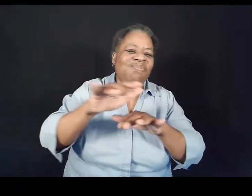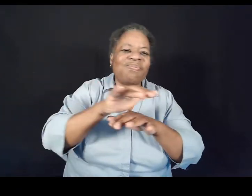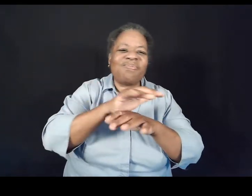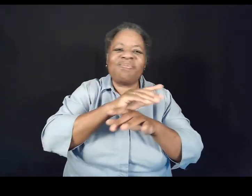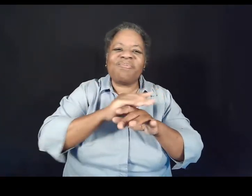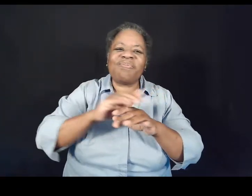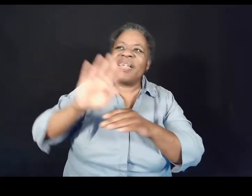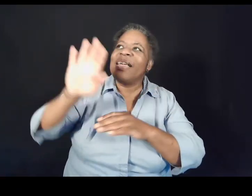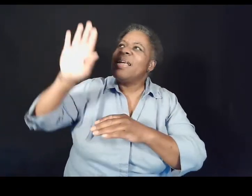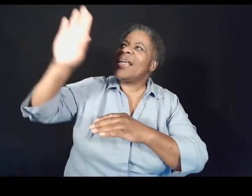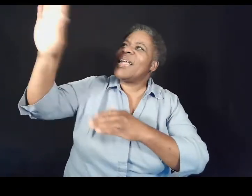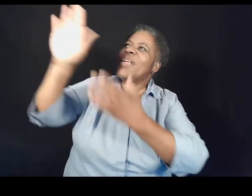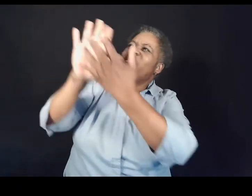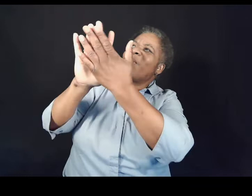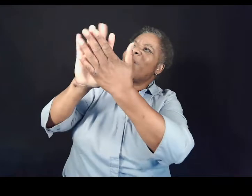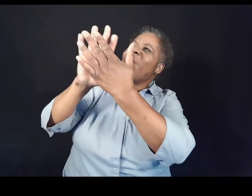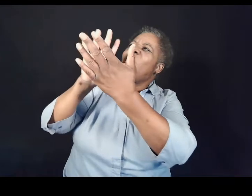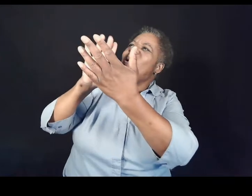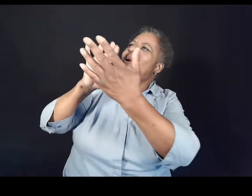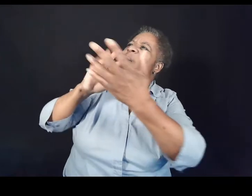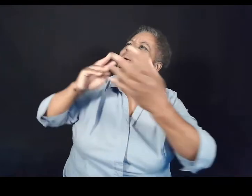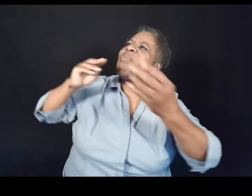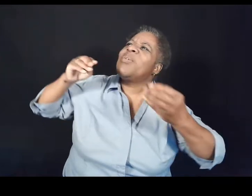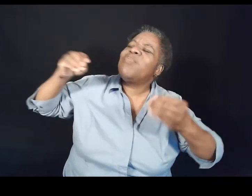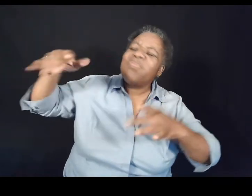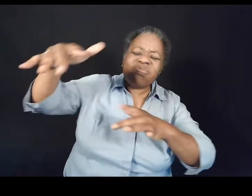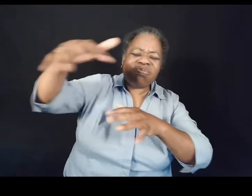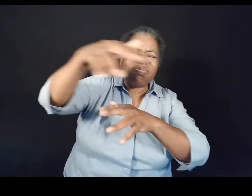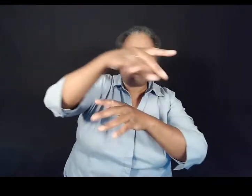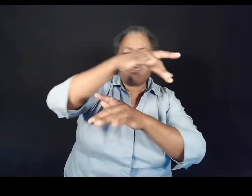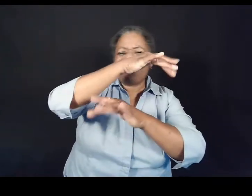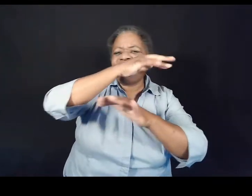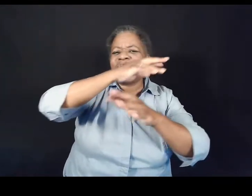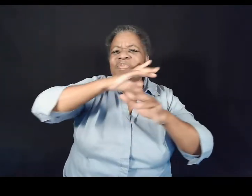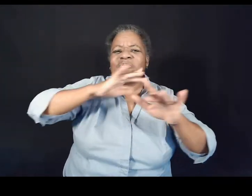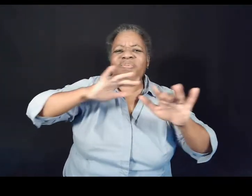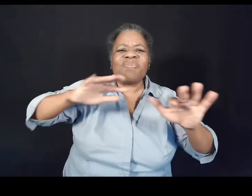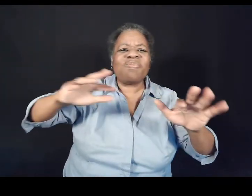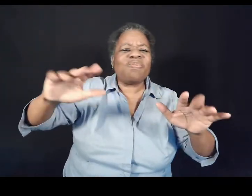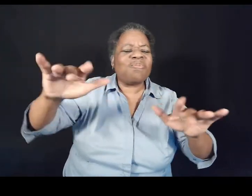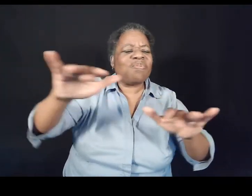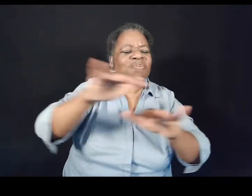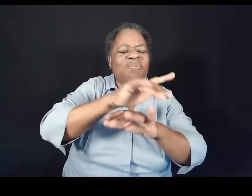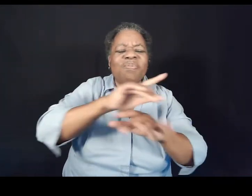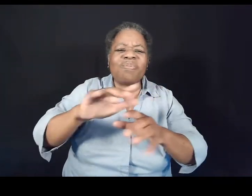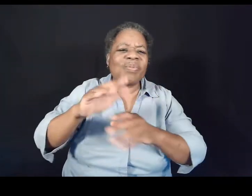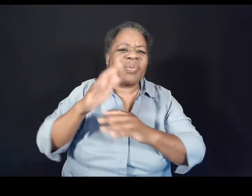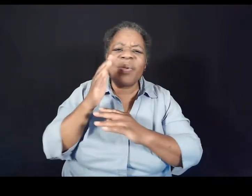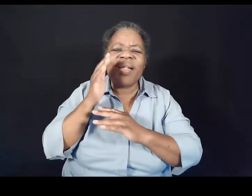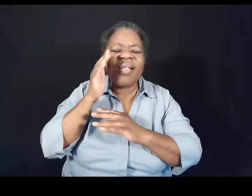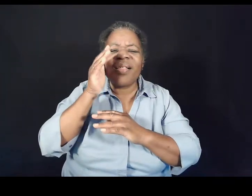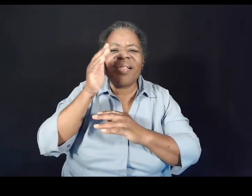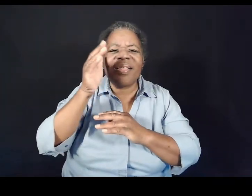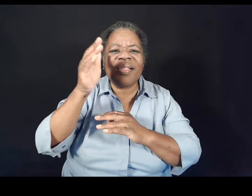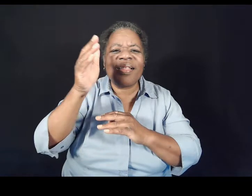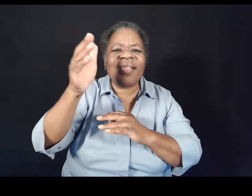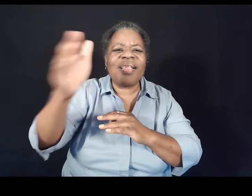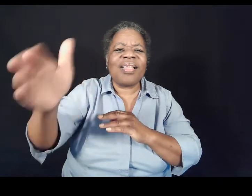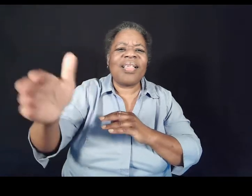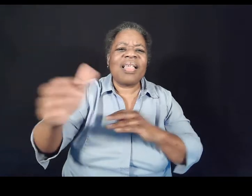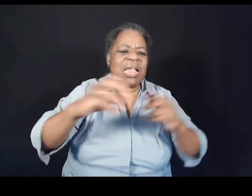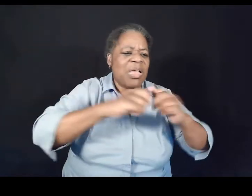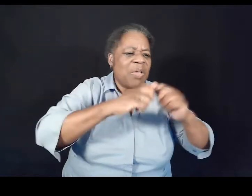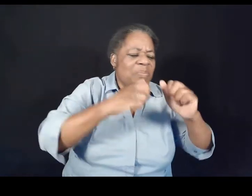There's gonna be glory. There's gonna be glory. There will